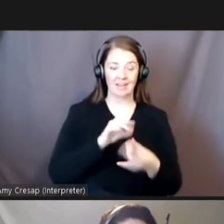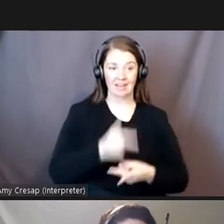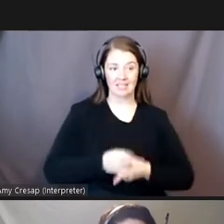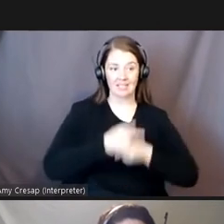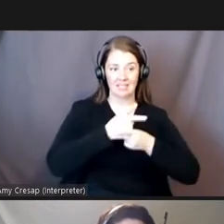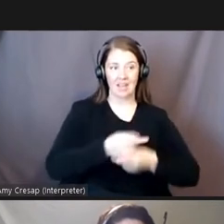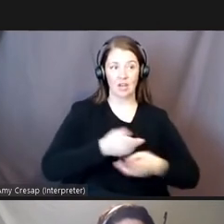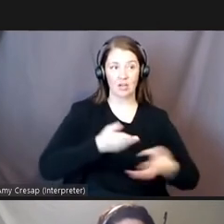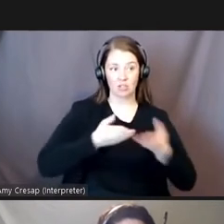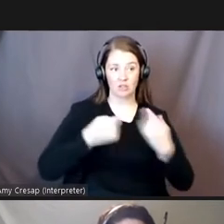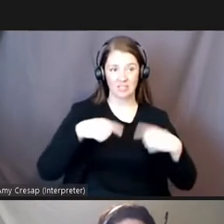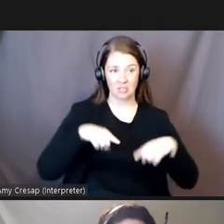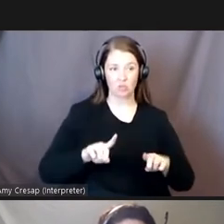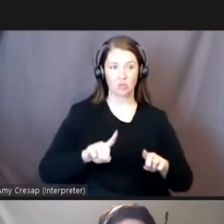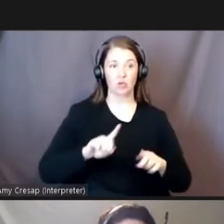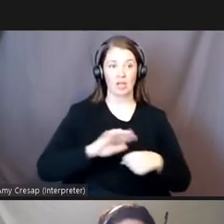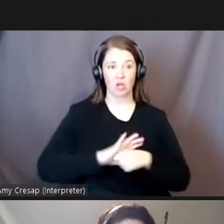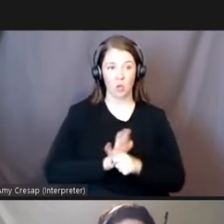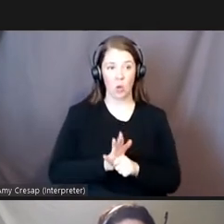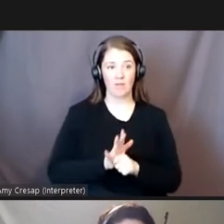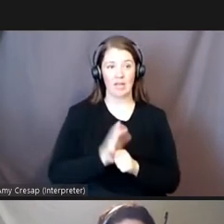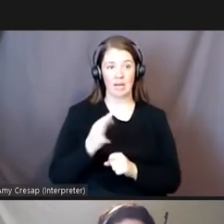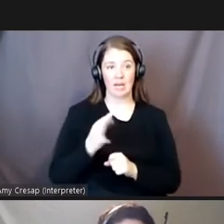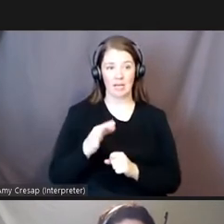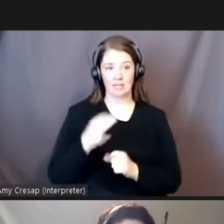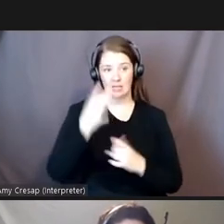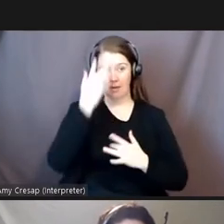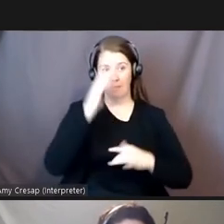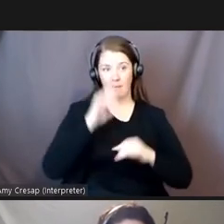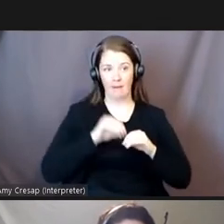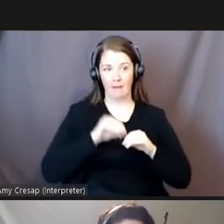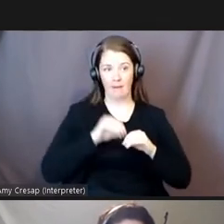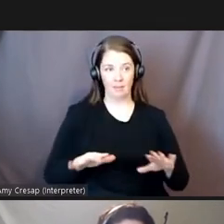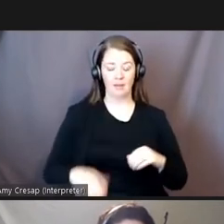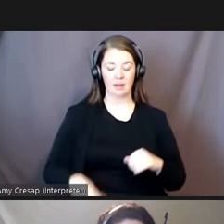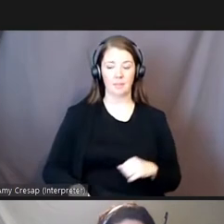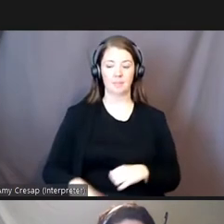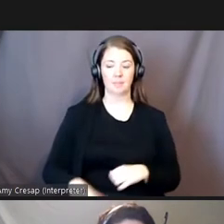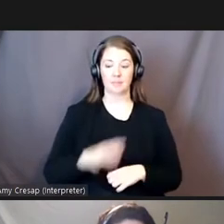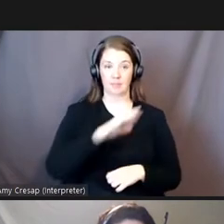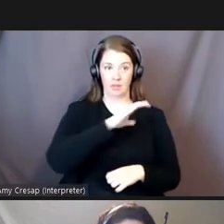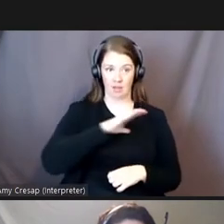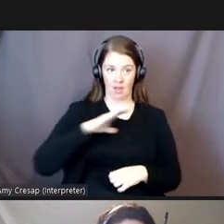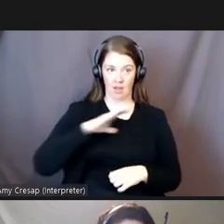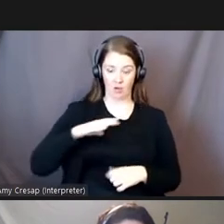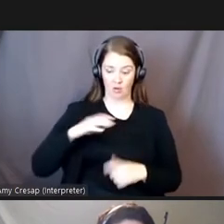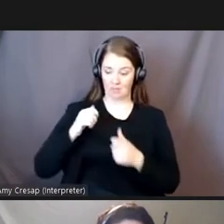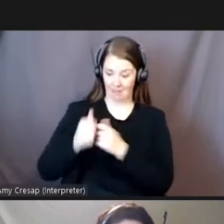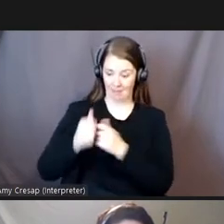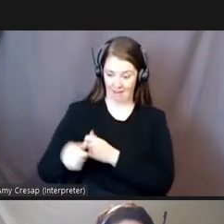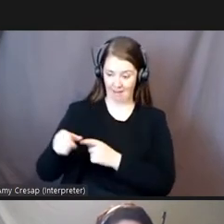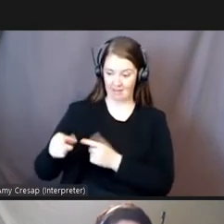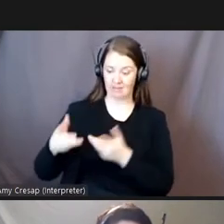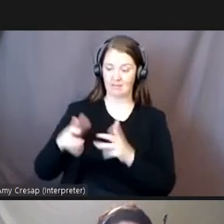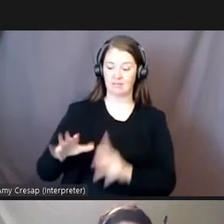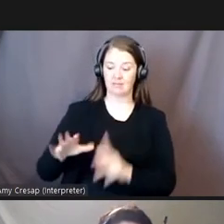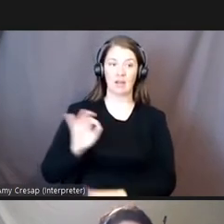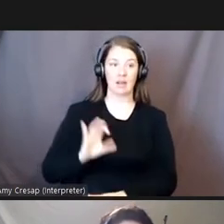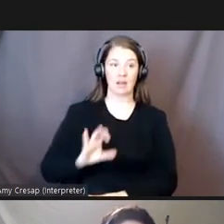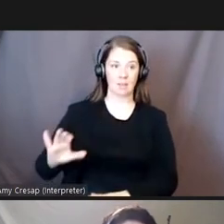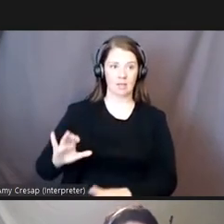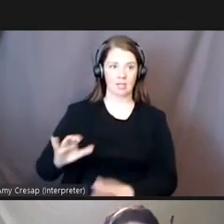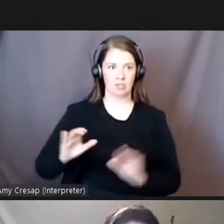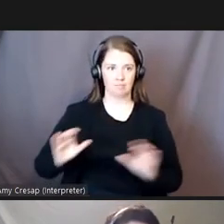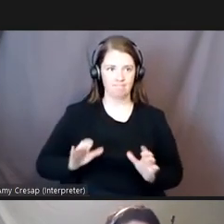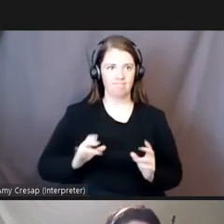COVID-19 pandemic. After Congress passed the CARES Act, the commission acted swiftly